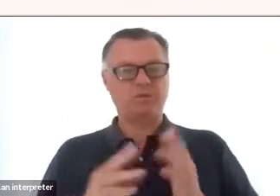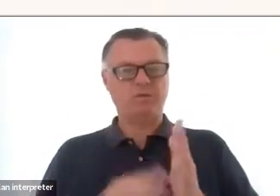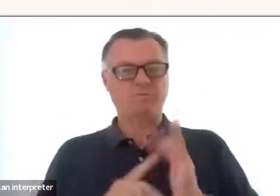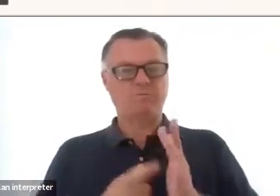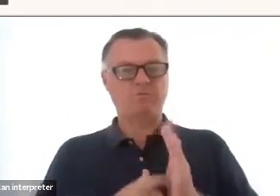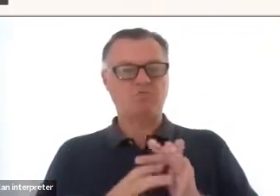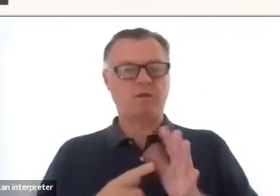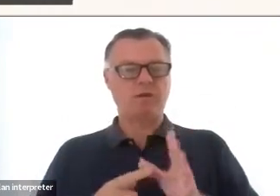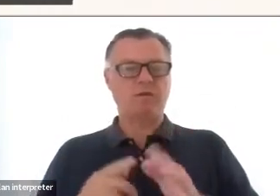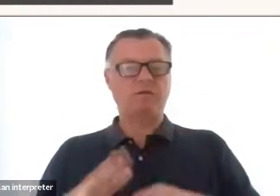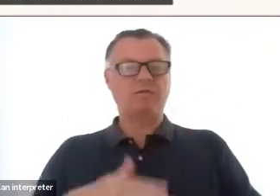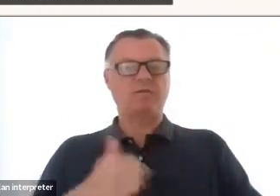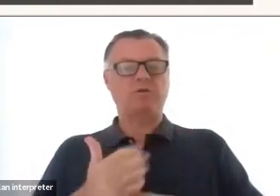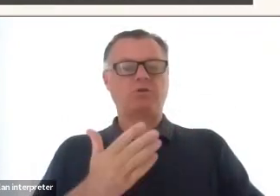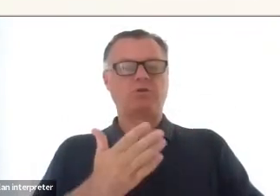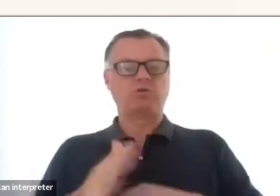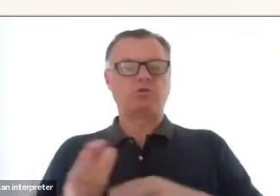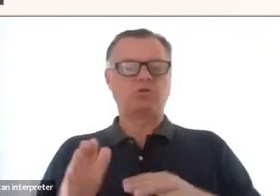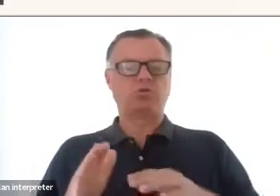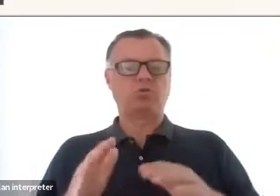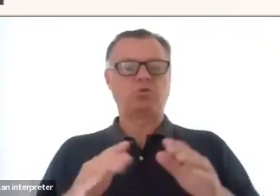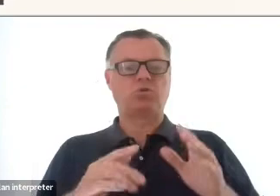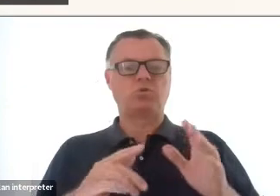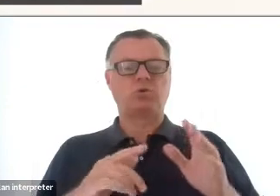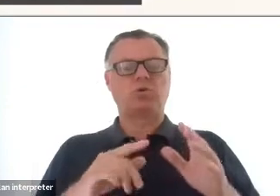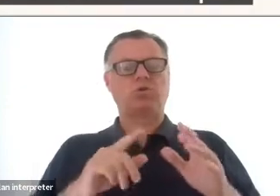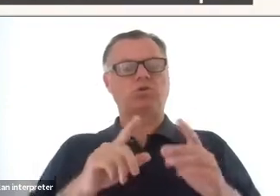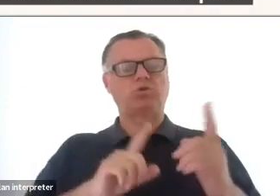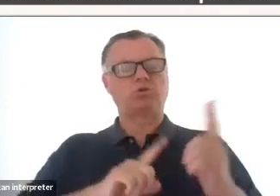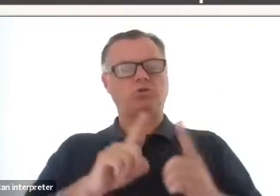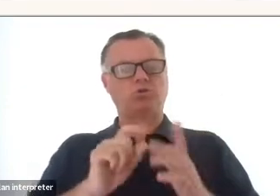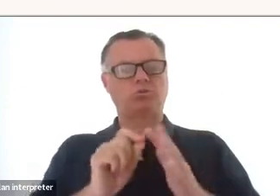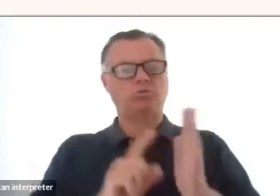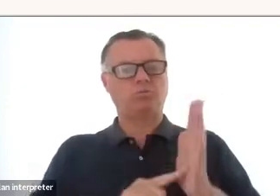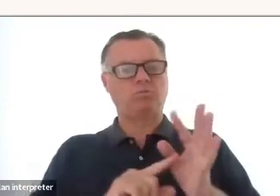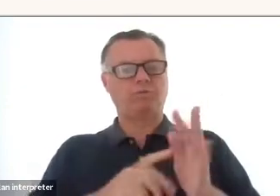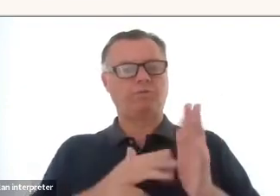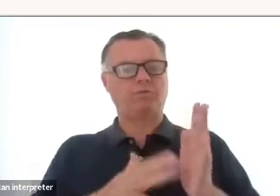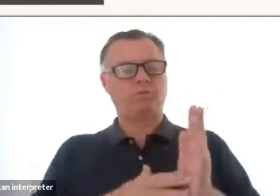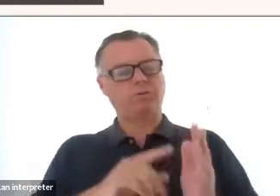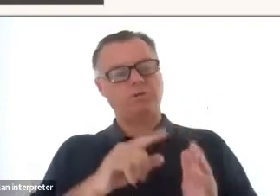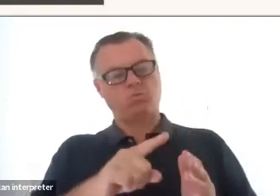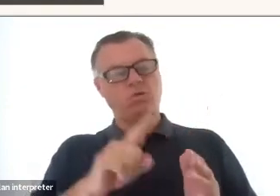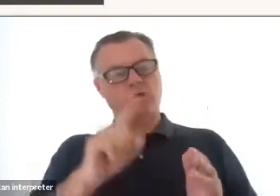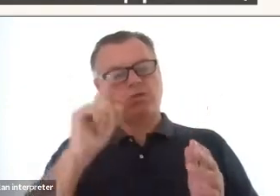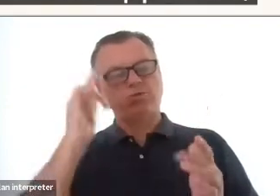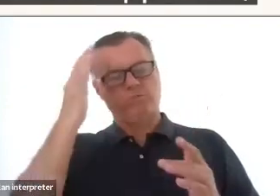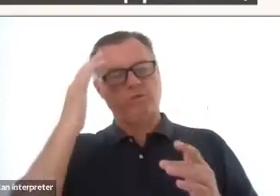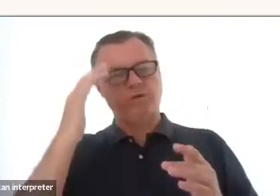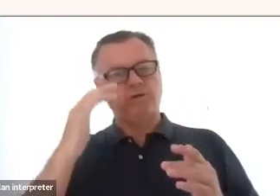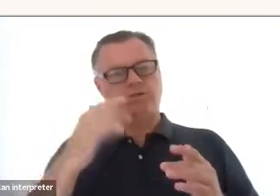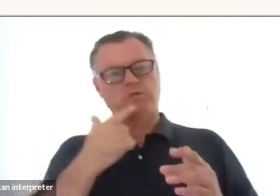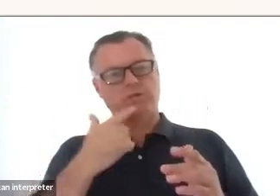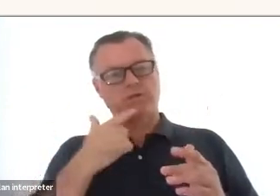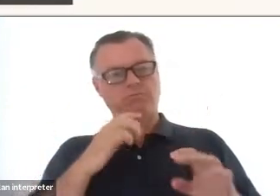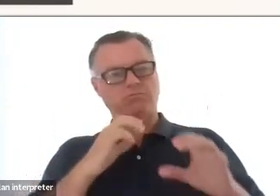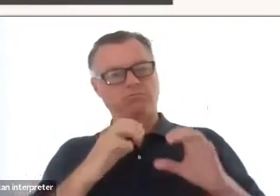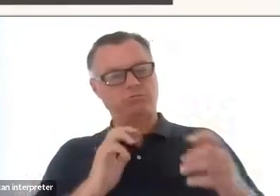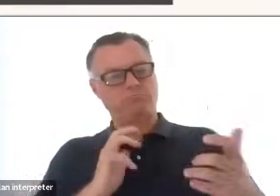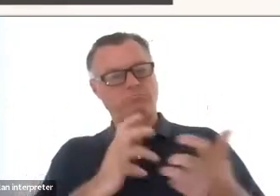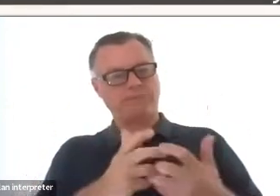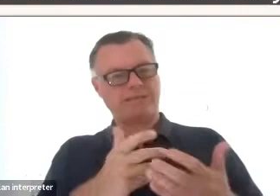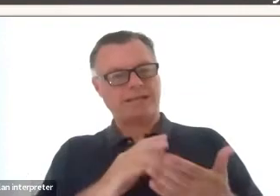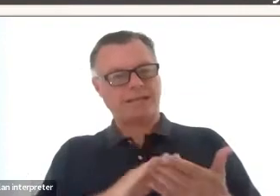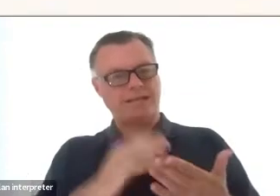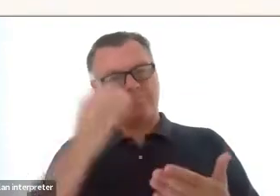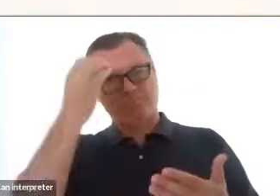AI-powered tutoring platform that learns each child's neurotype and then adapts around it. Not a one-size-fits-all approach, but built for how their